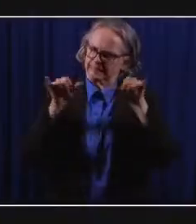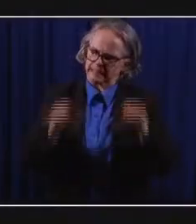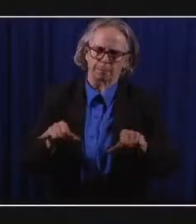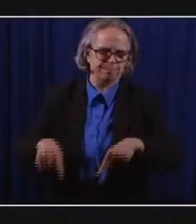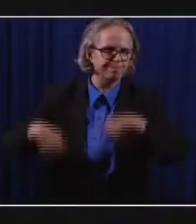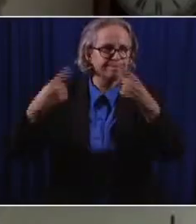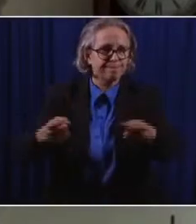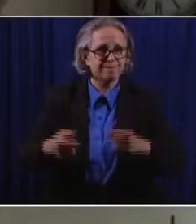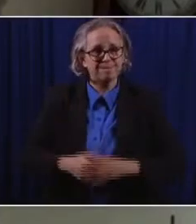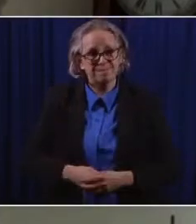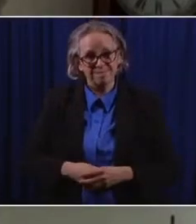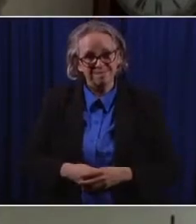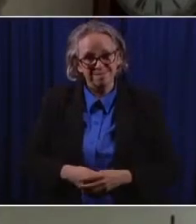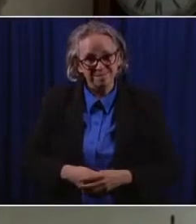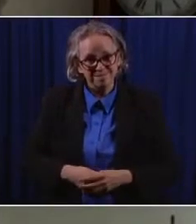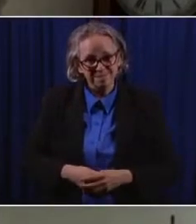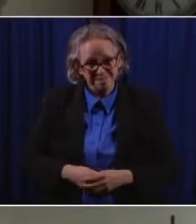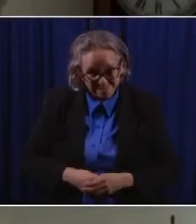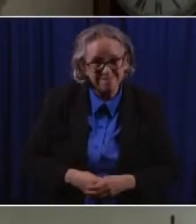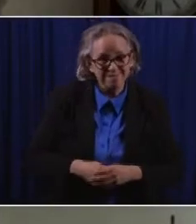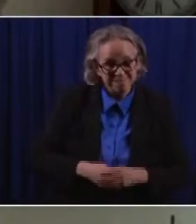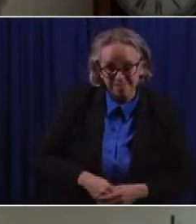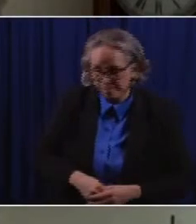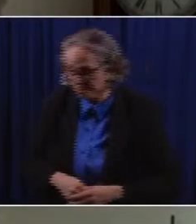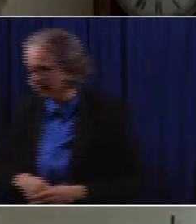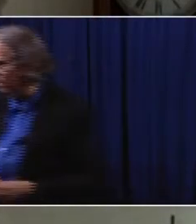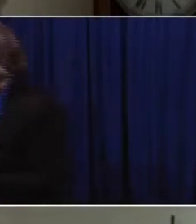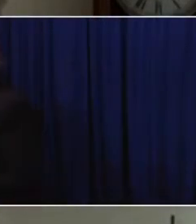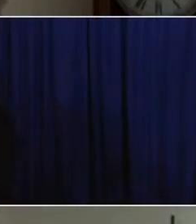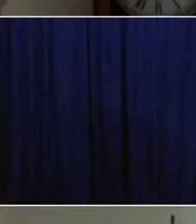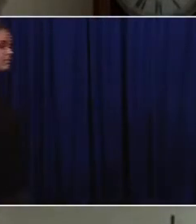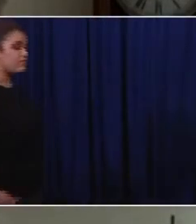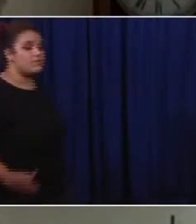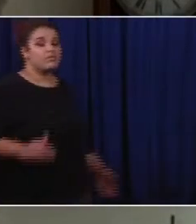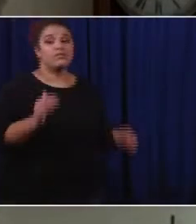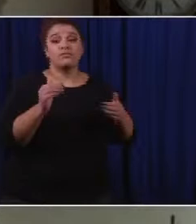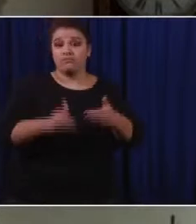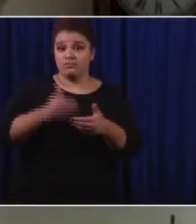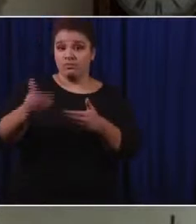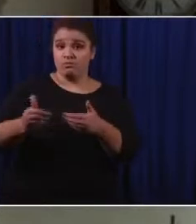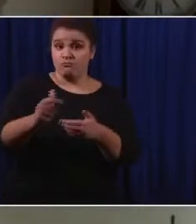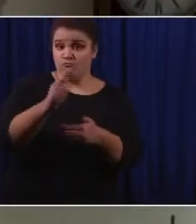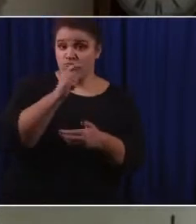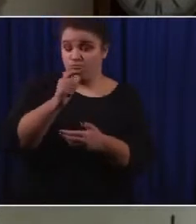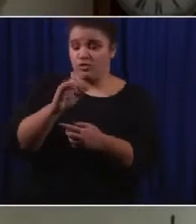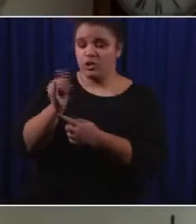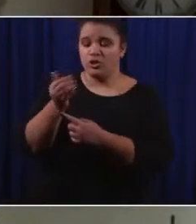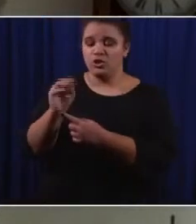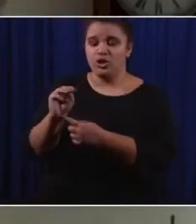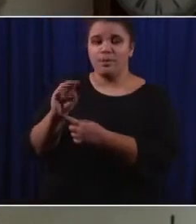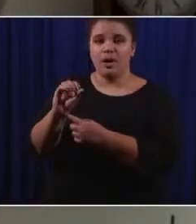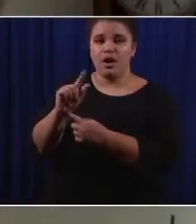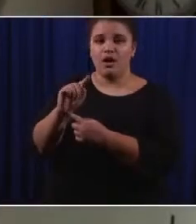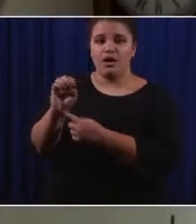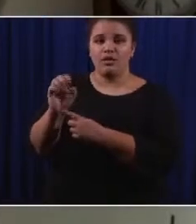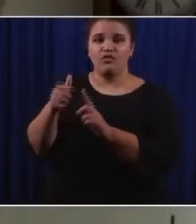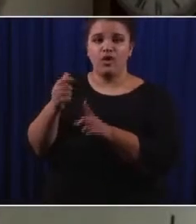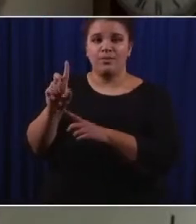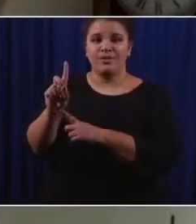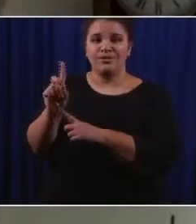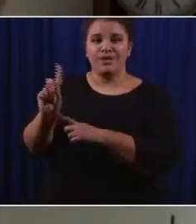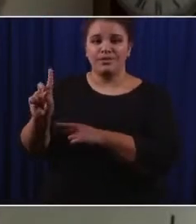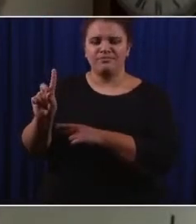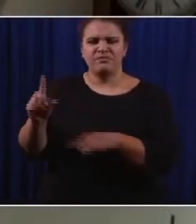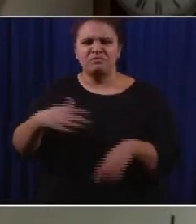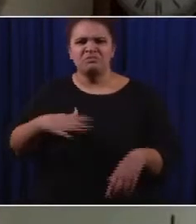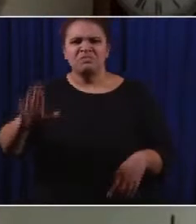Next question is from Jim Oddie at WHIO in Dayton. Governor, I have a question going back to your